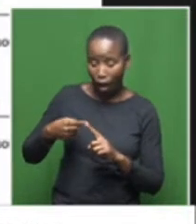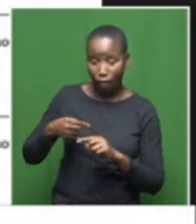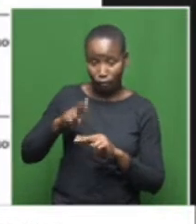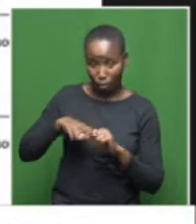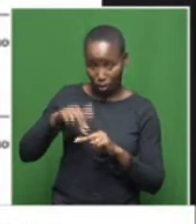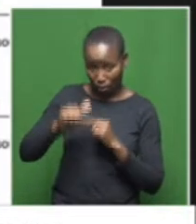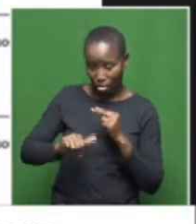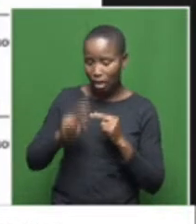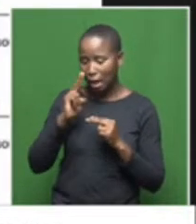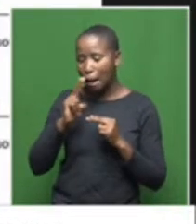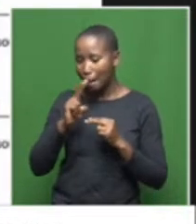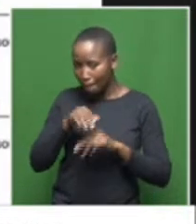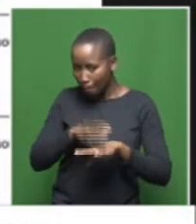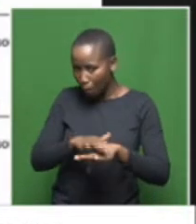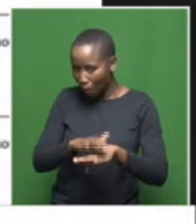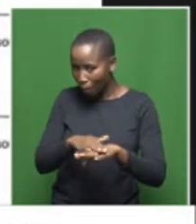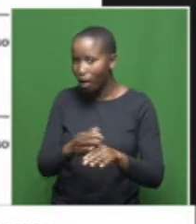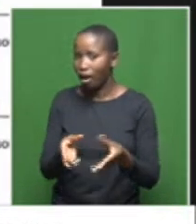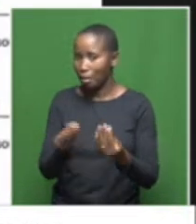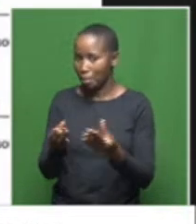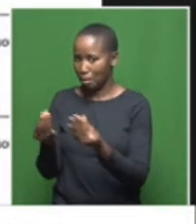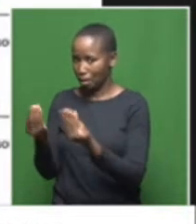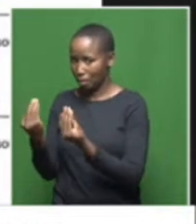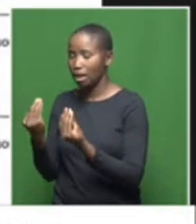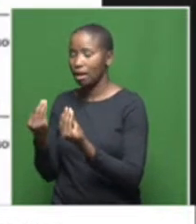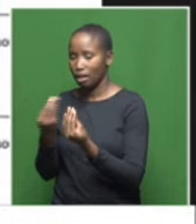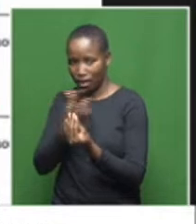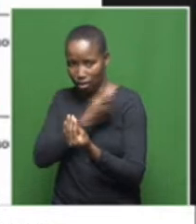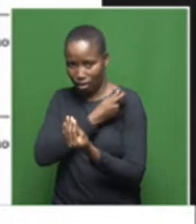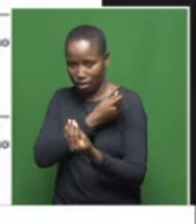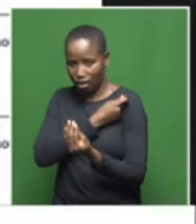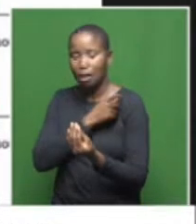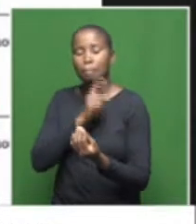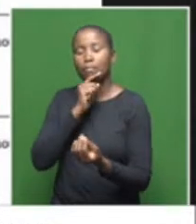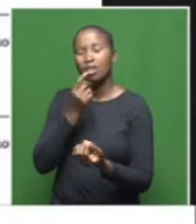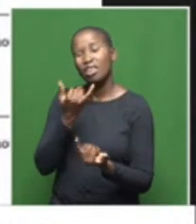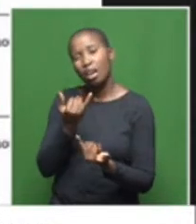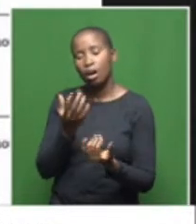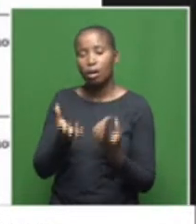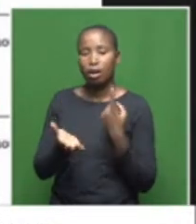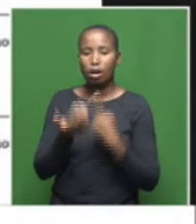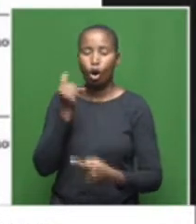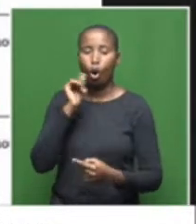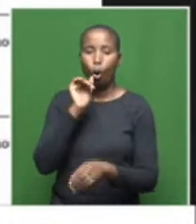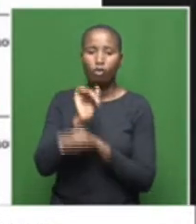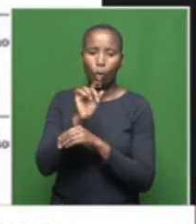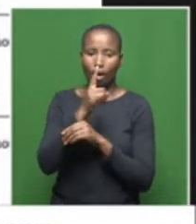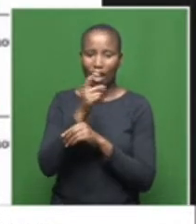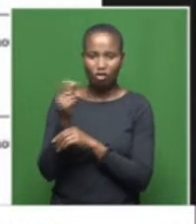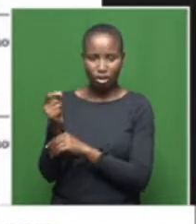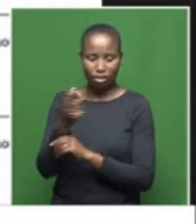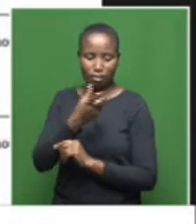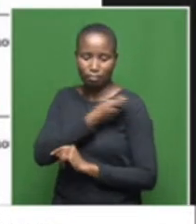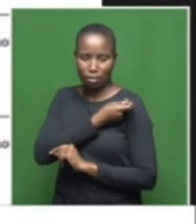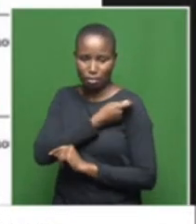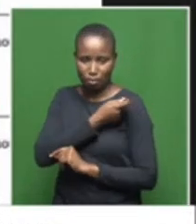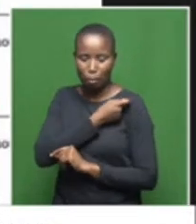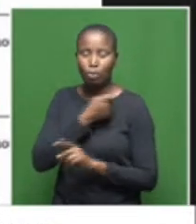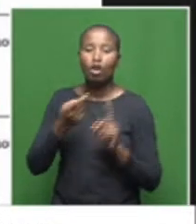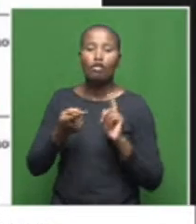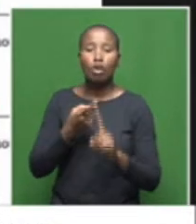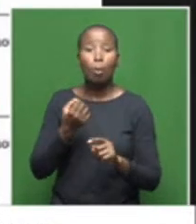last 7 days, seeing us going over 100,000 doses over the last 2